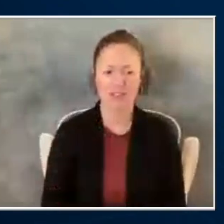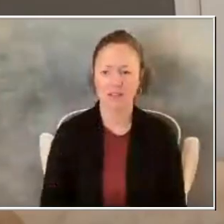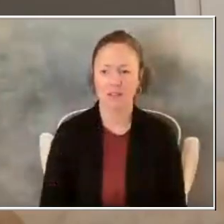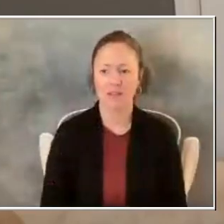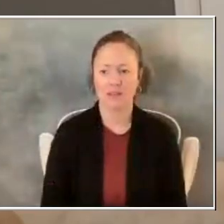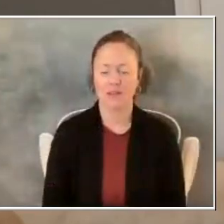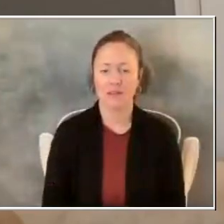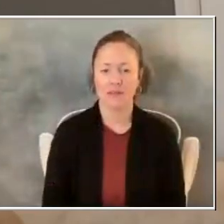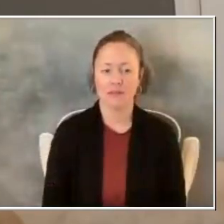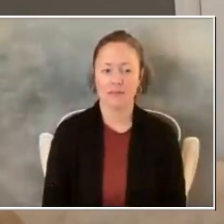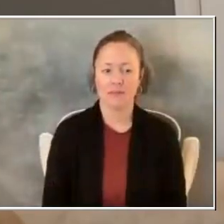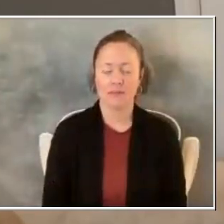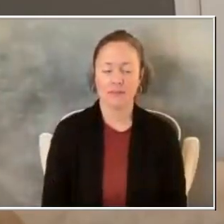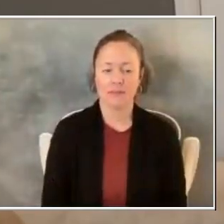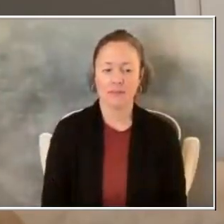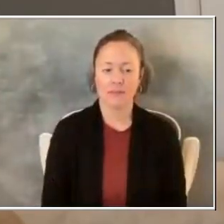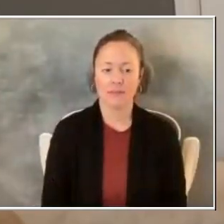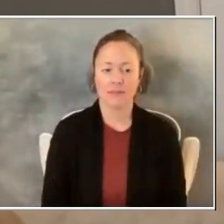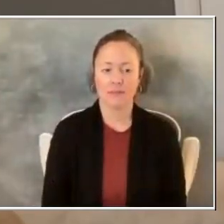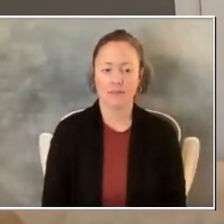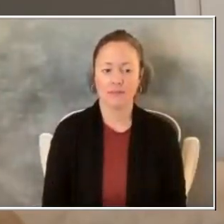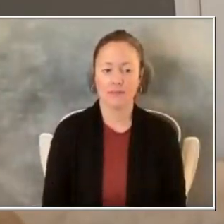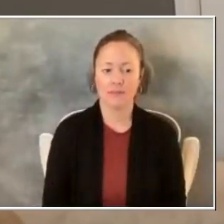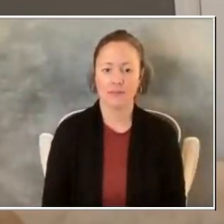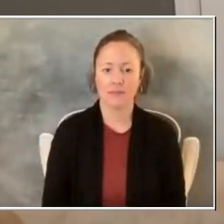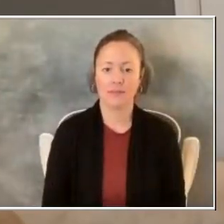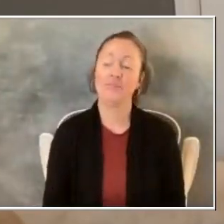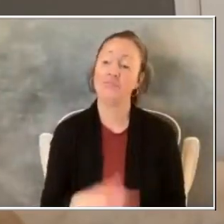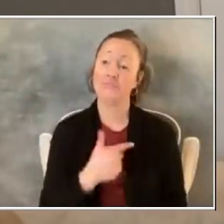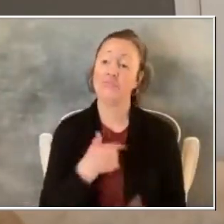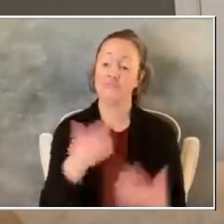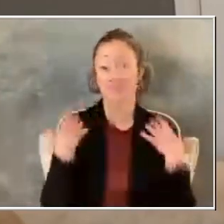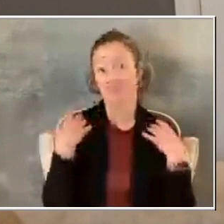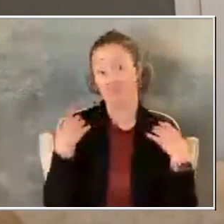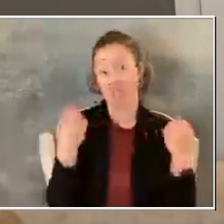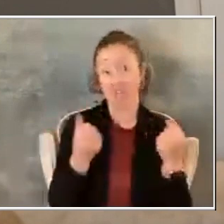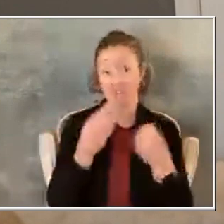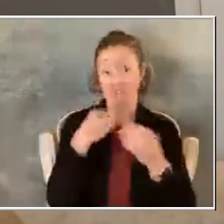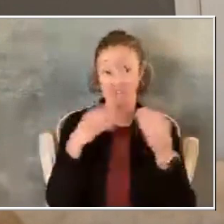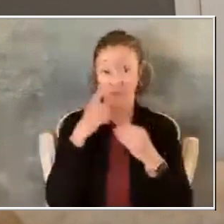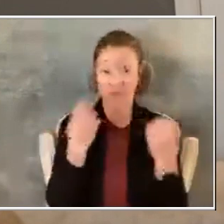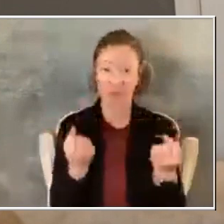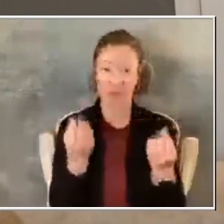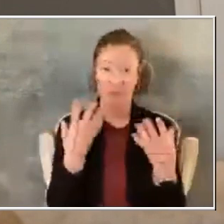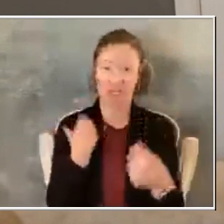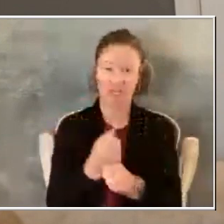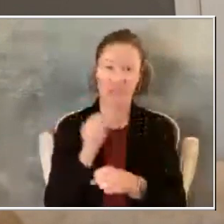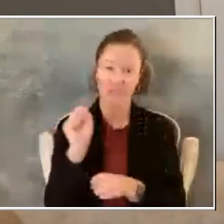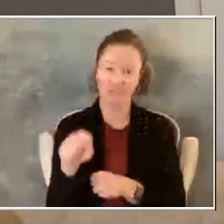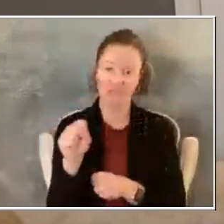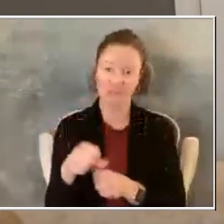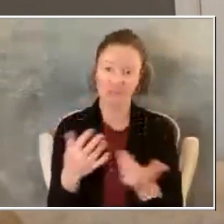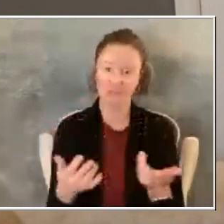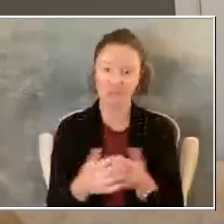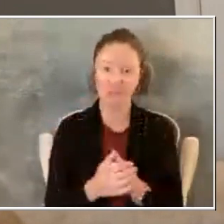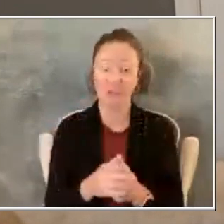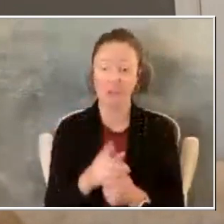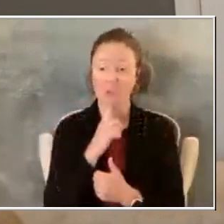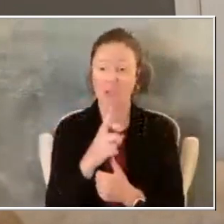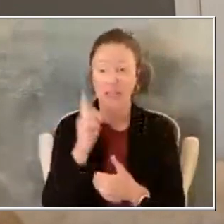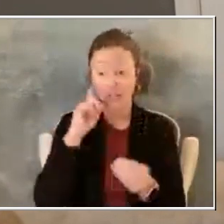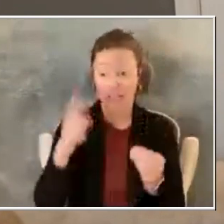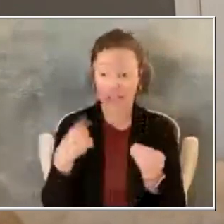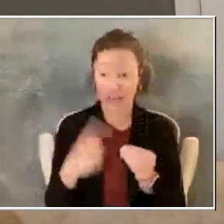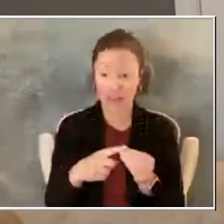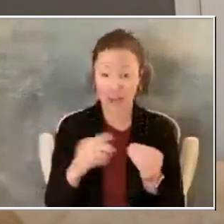a lot more conscious about it. I've been on a healthy eating plan for many years, but I'm really thinking about it